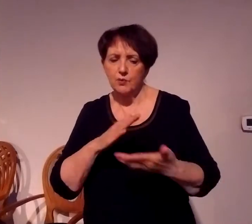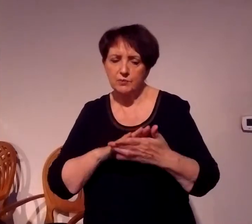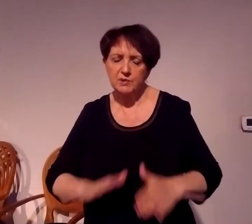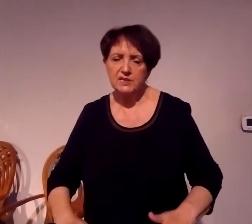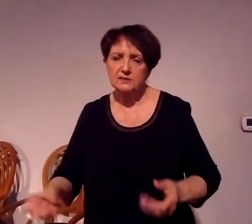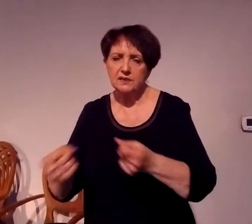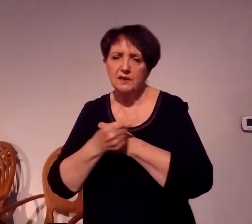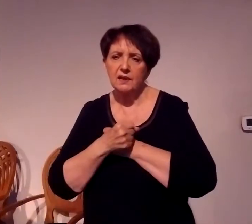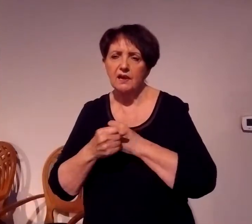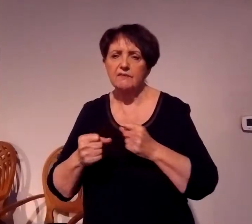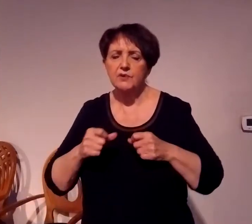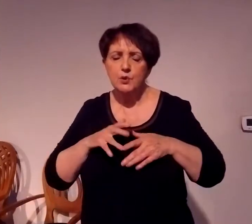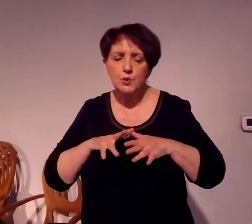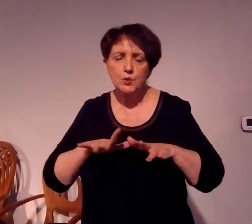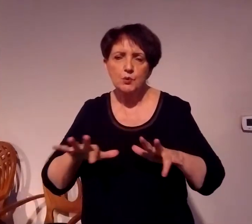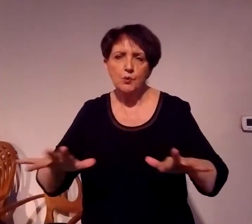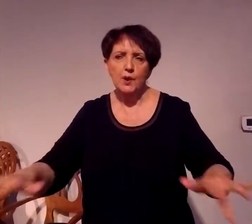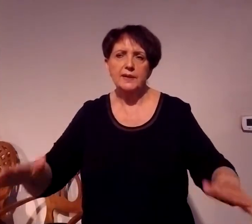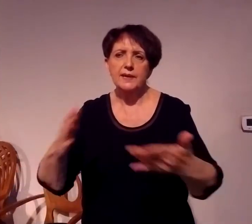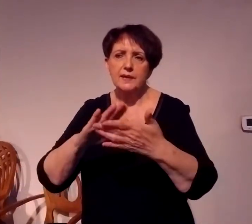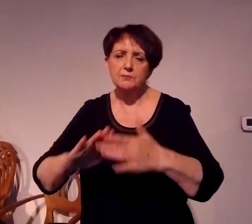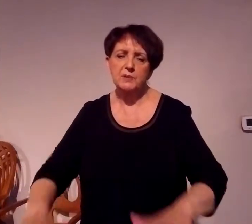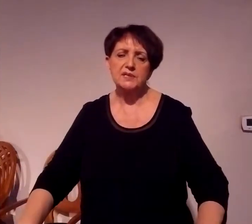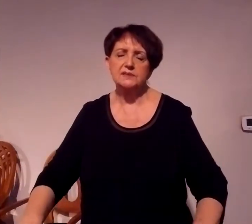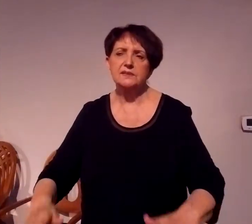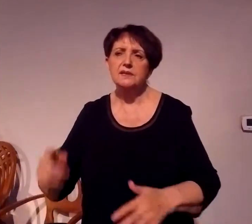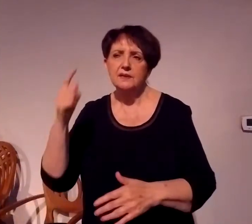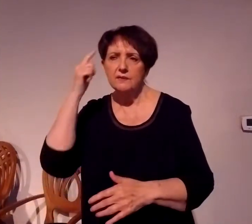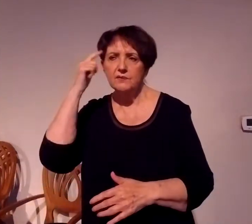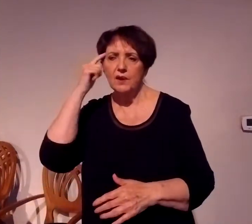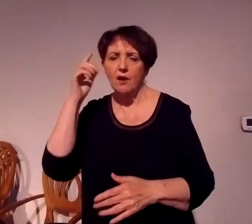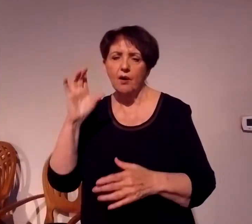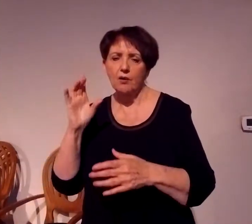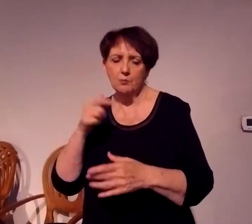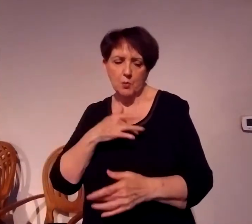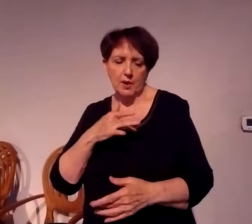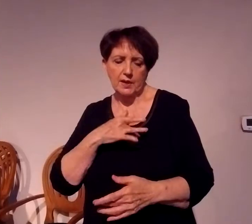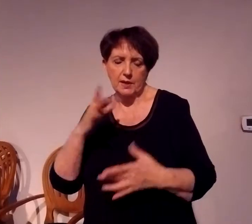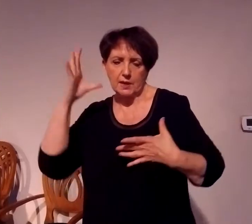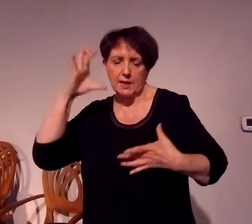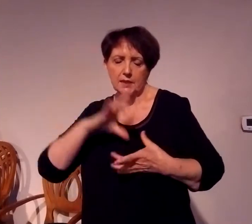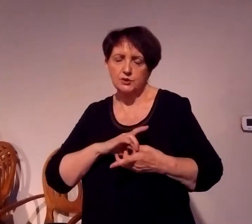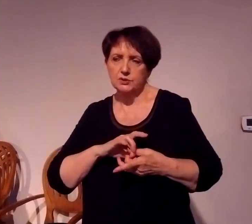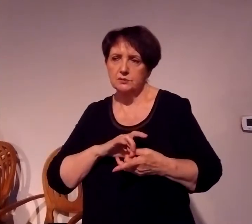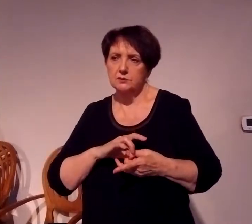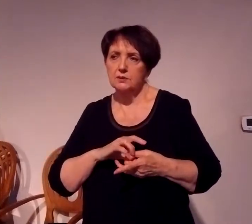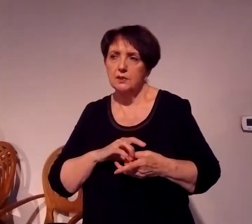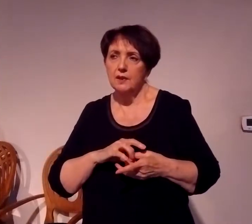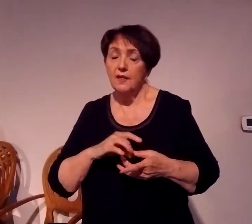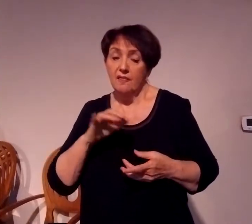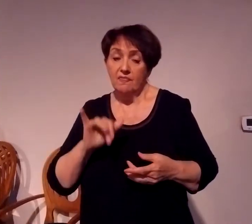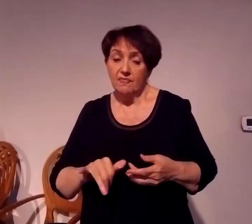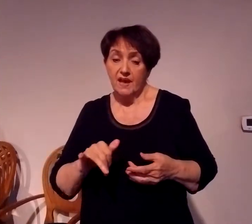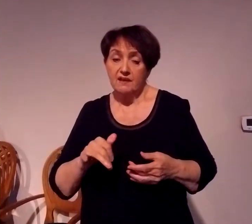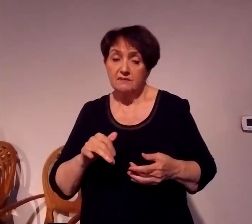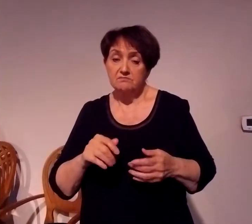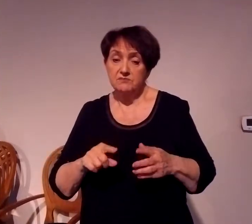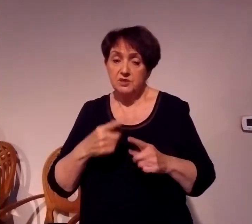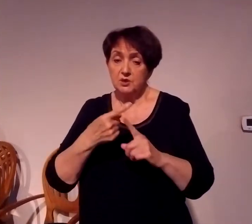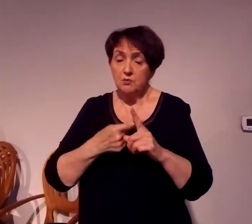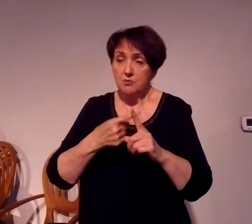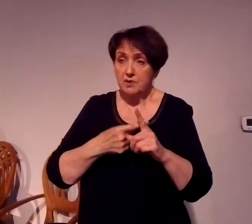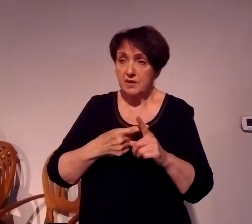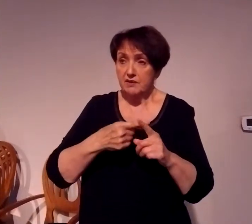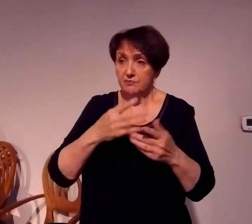peace in the heart-brain connection. And when you have brought this degree of peace to your own